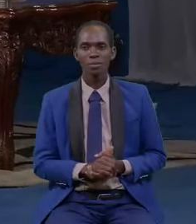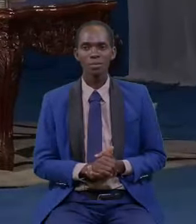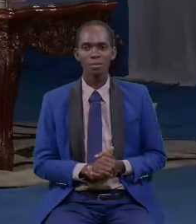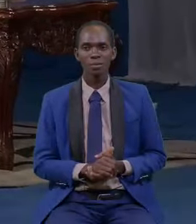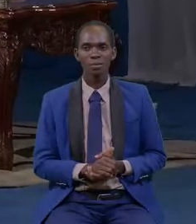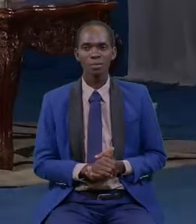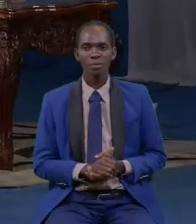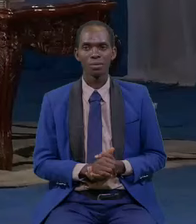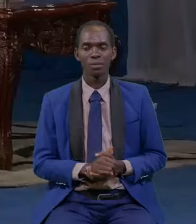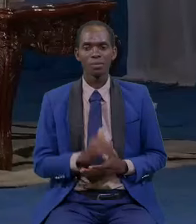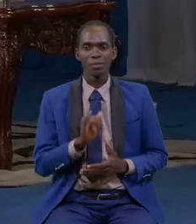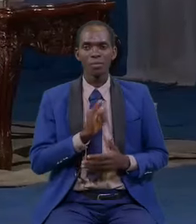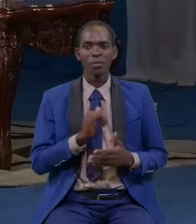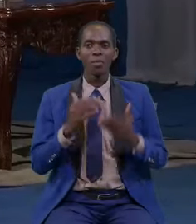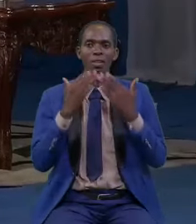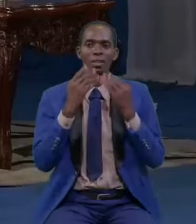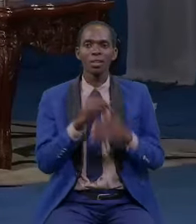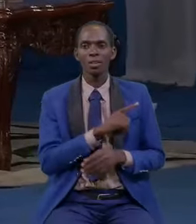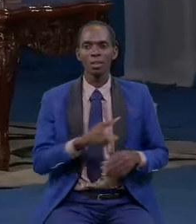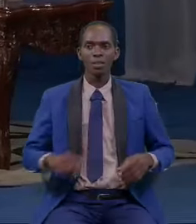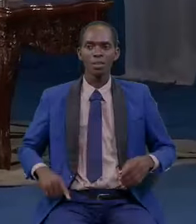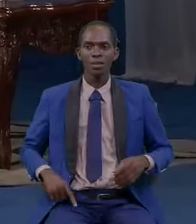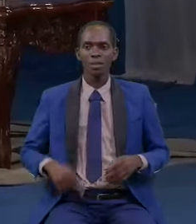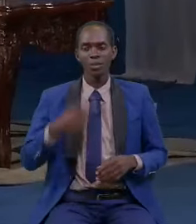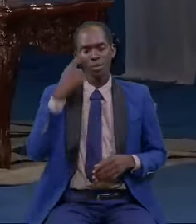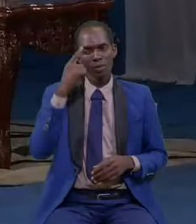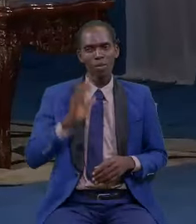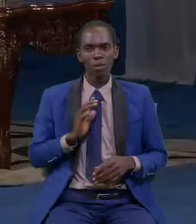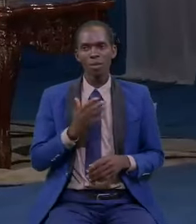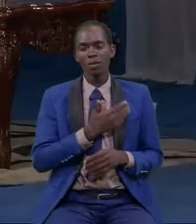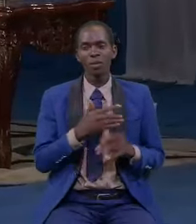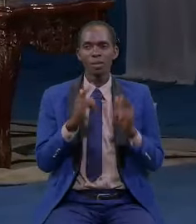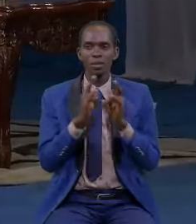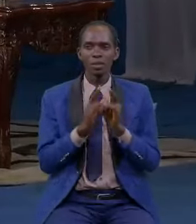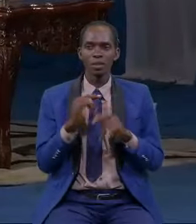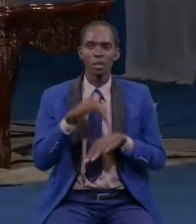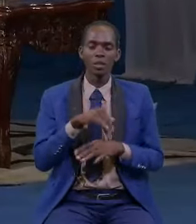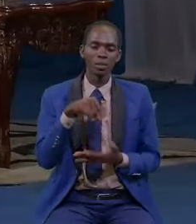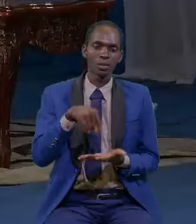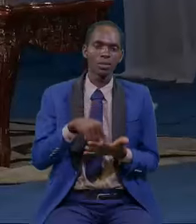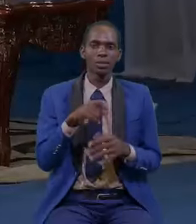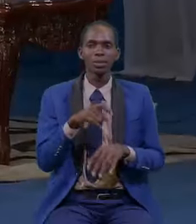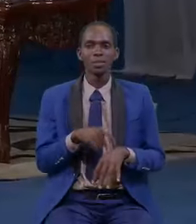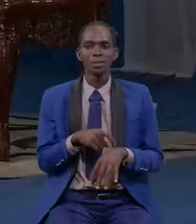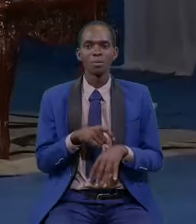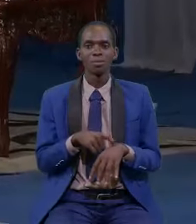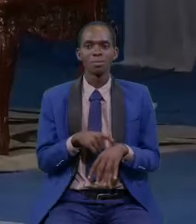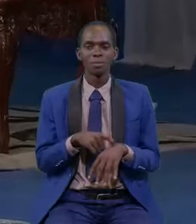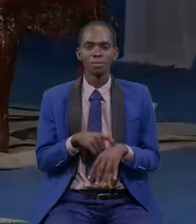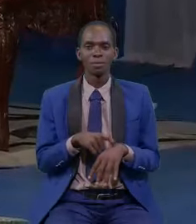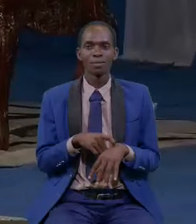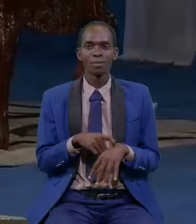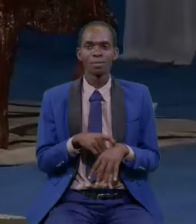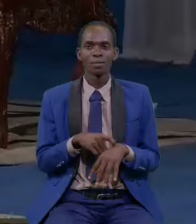I thank the Lord for a retreat this time, global retreat. I